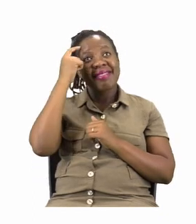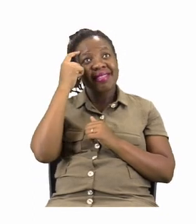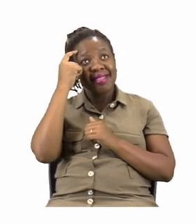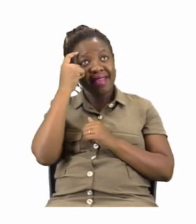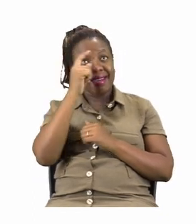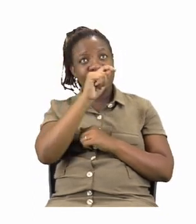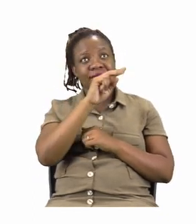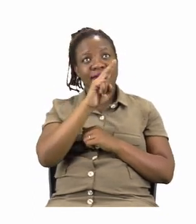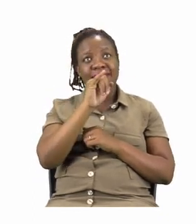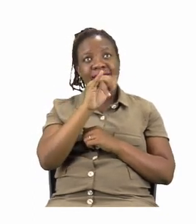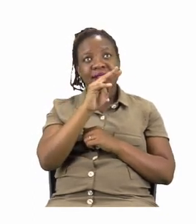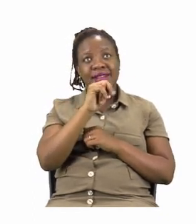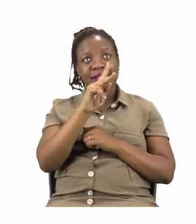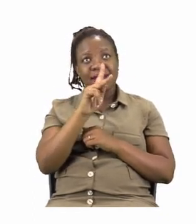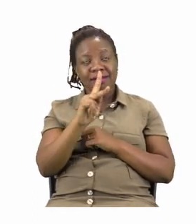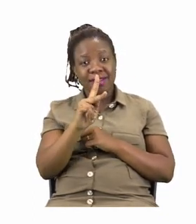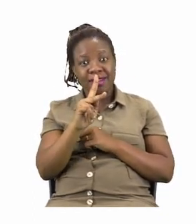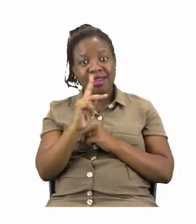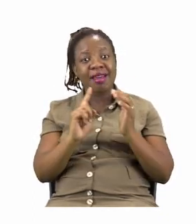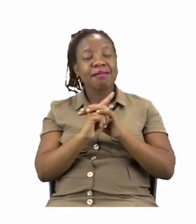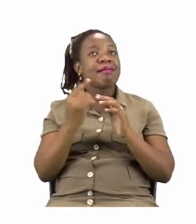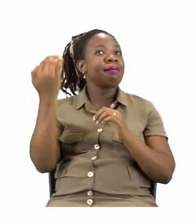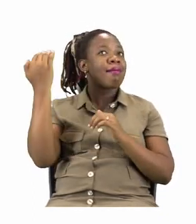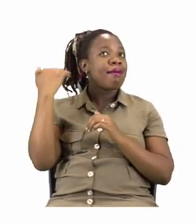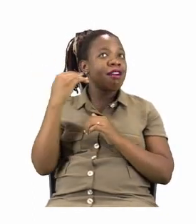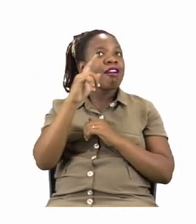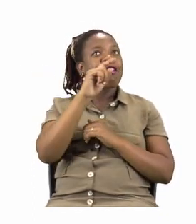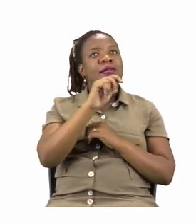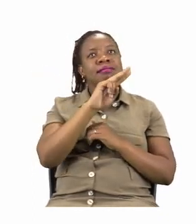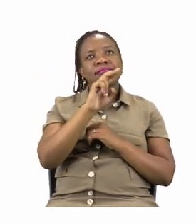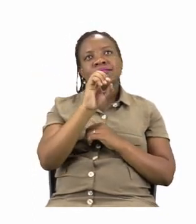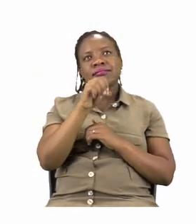past tense changes to thought.